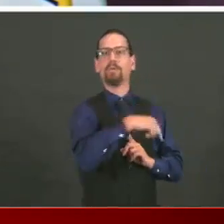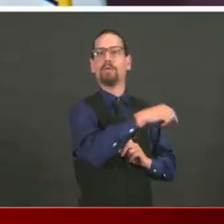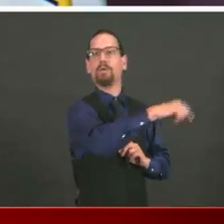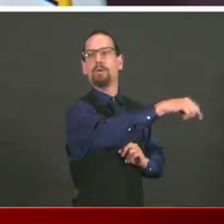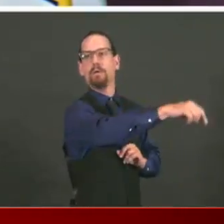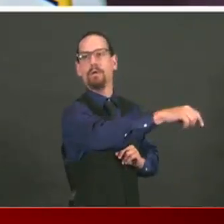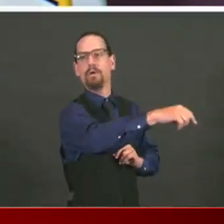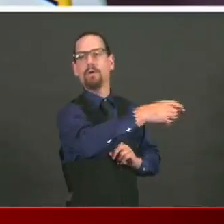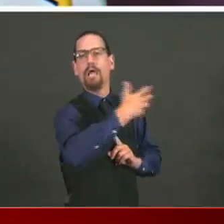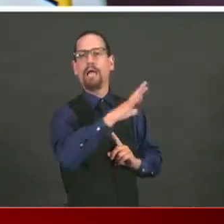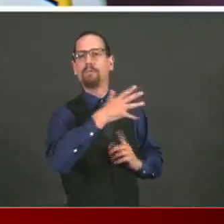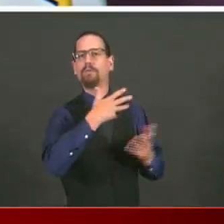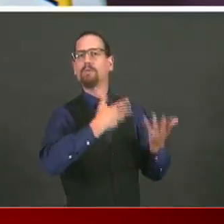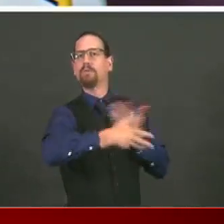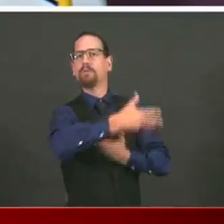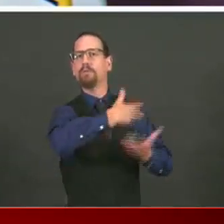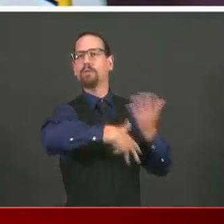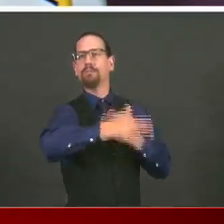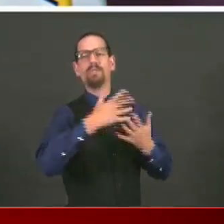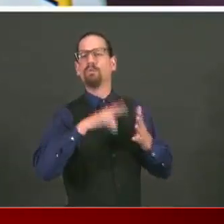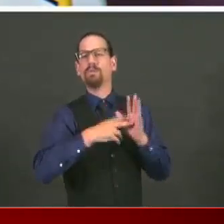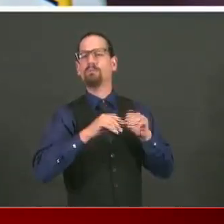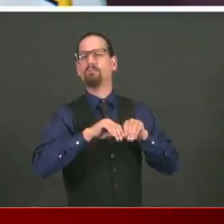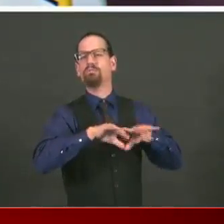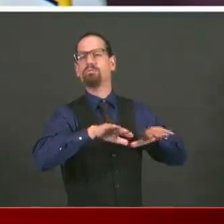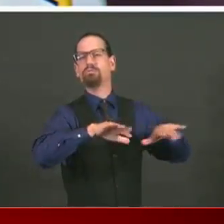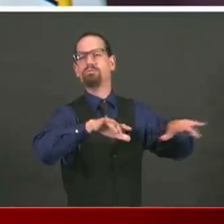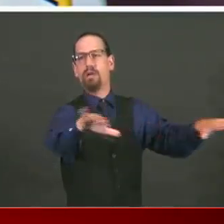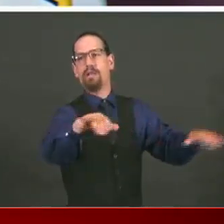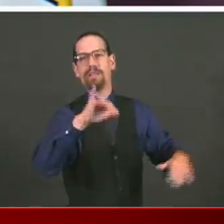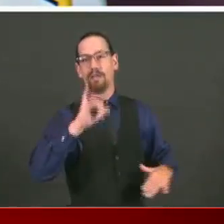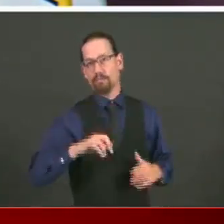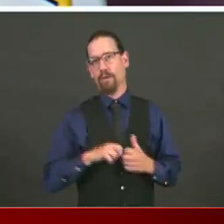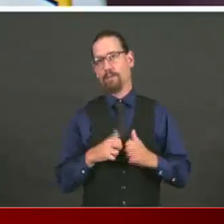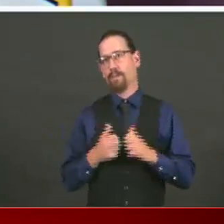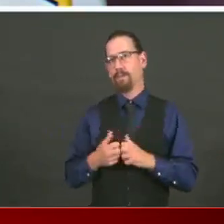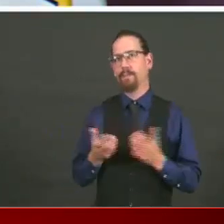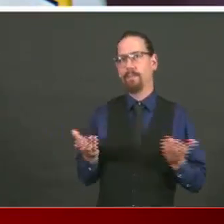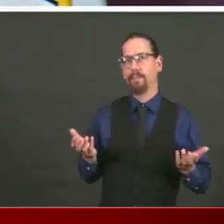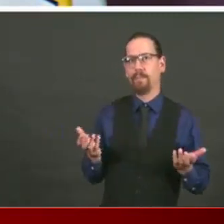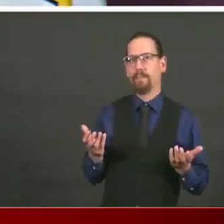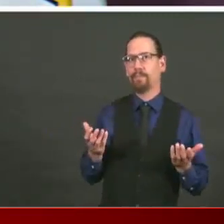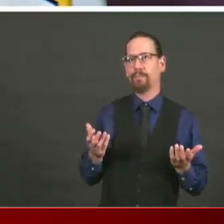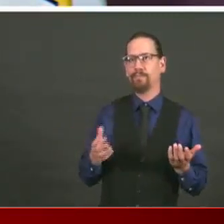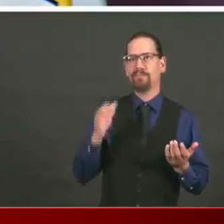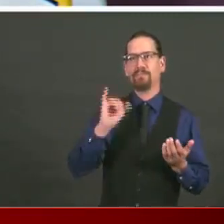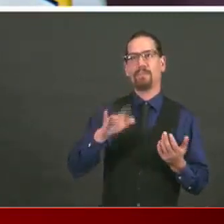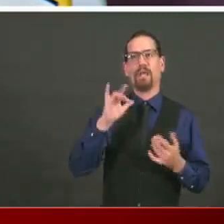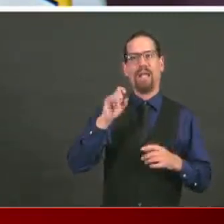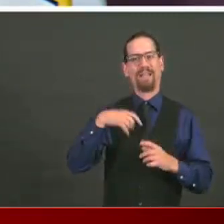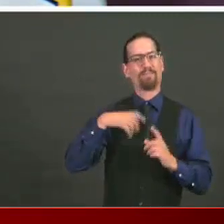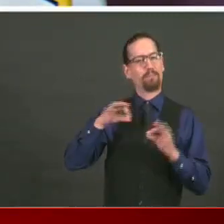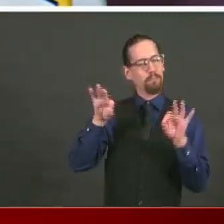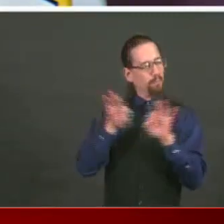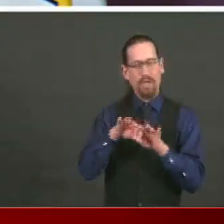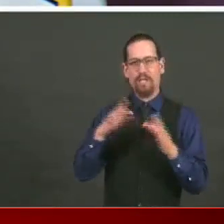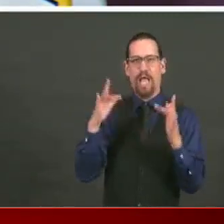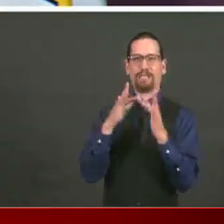with people, that is a problem, and it makes our contact tracing less